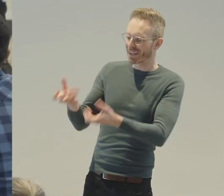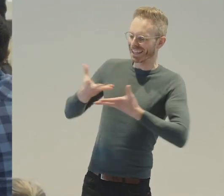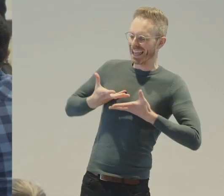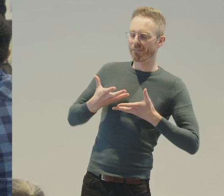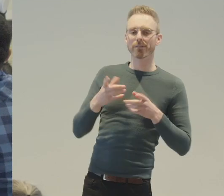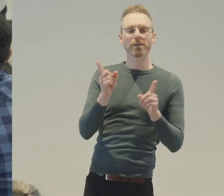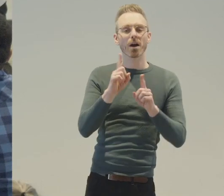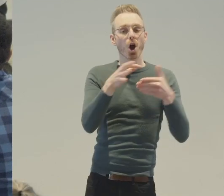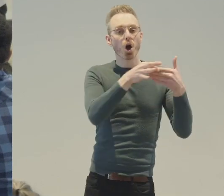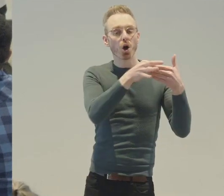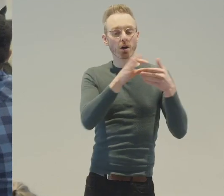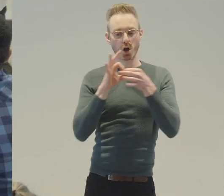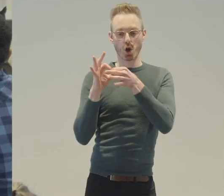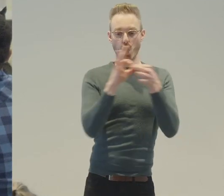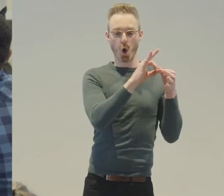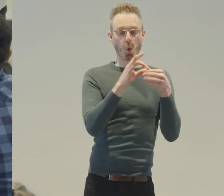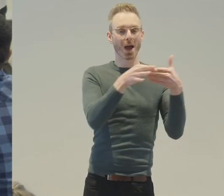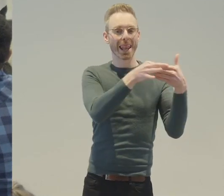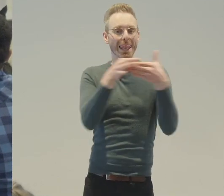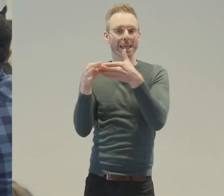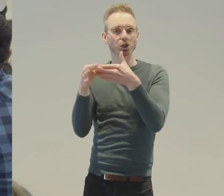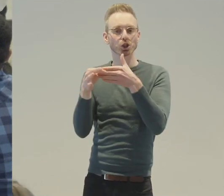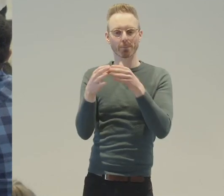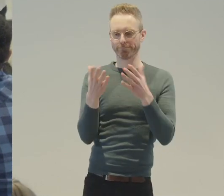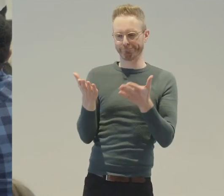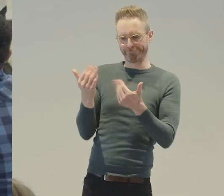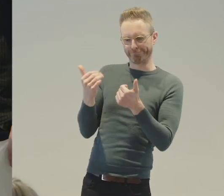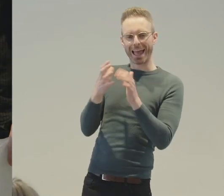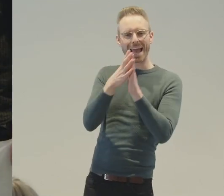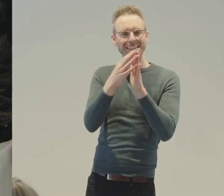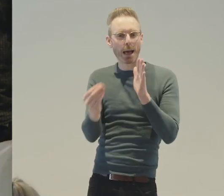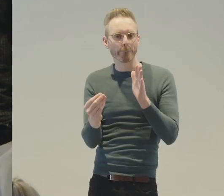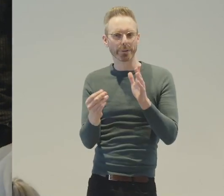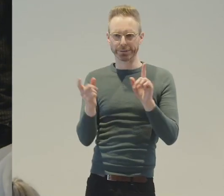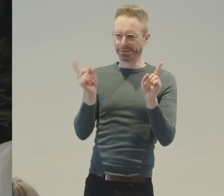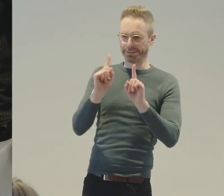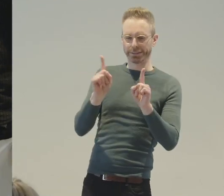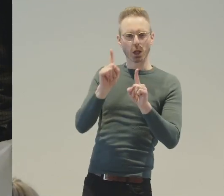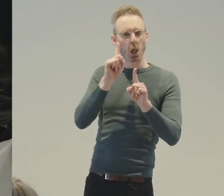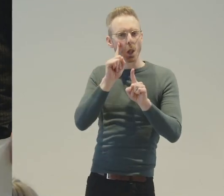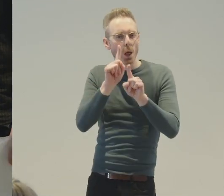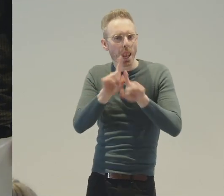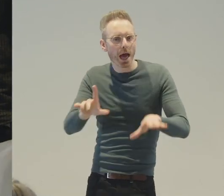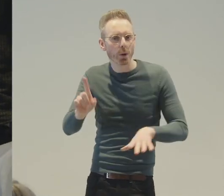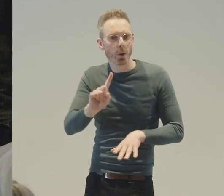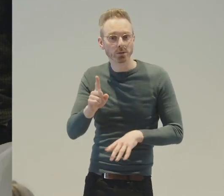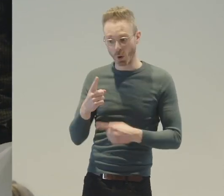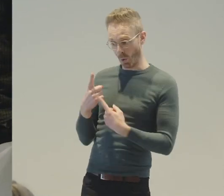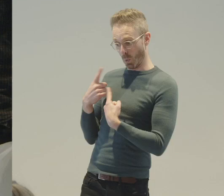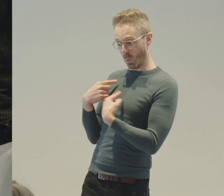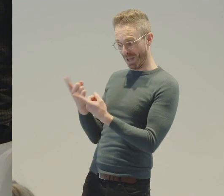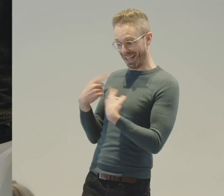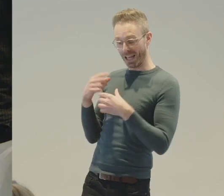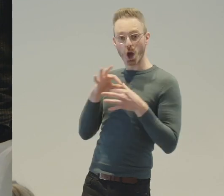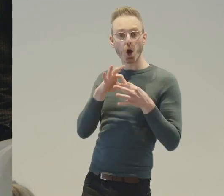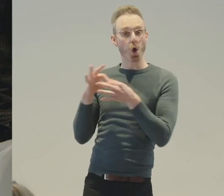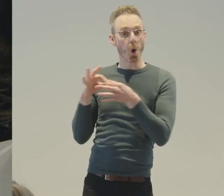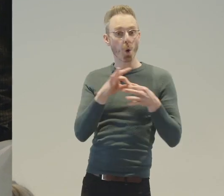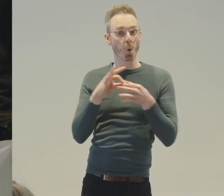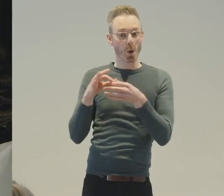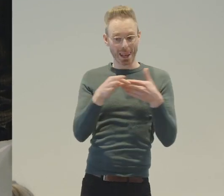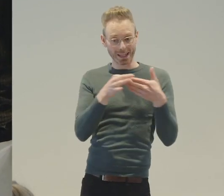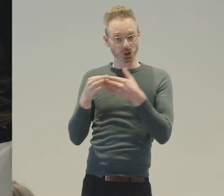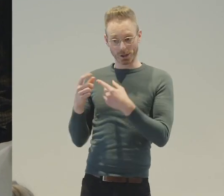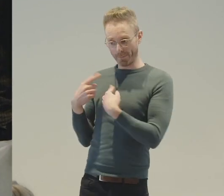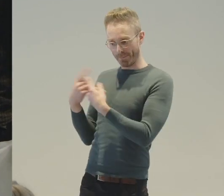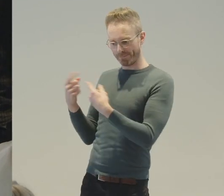you're co-leading lots of the online sessions with me. Yeah, and that entails